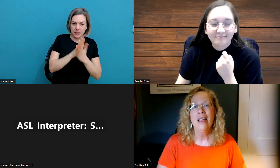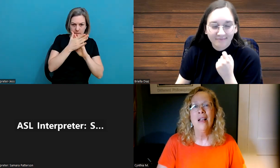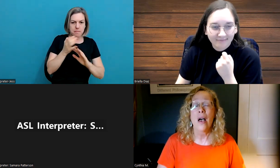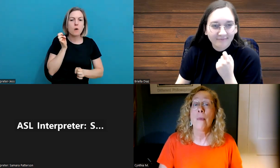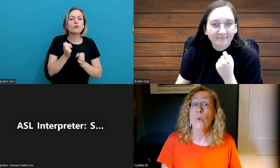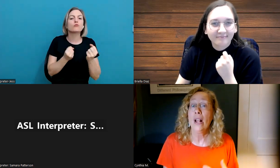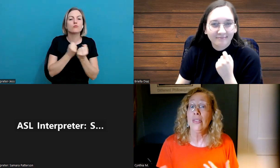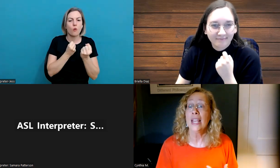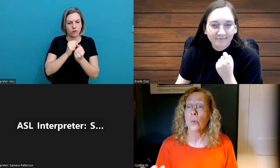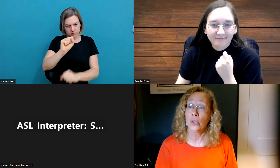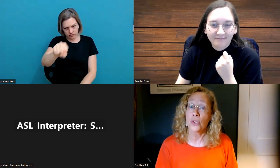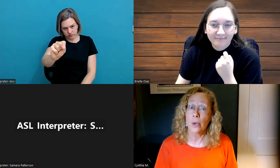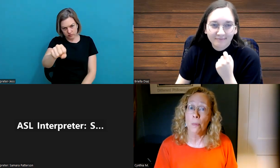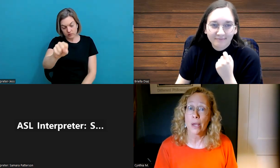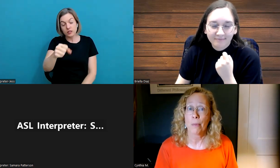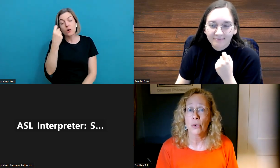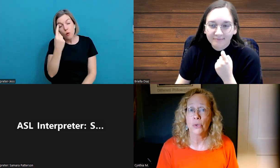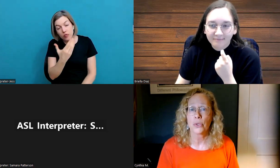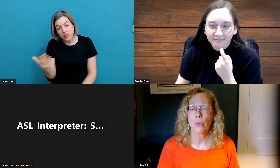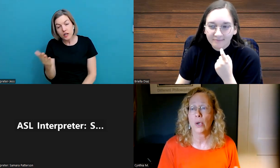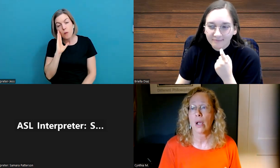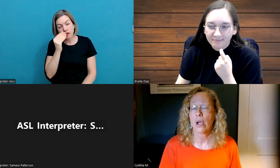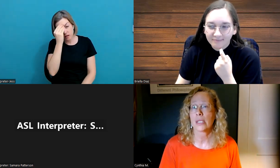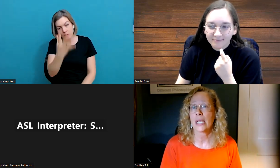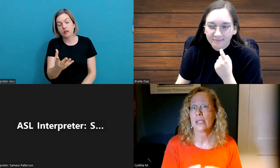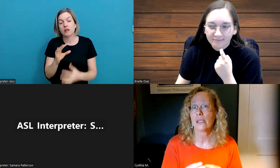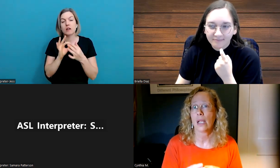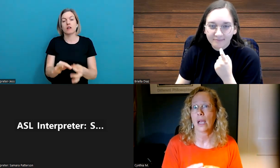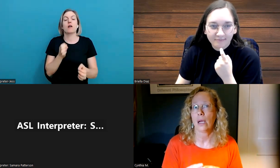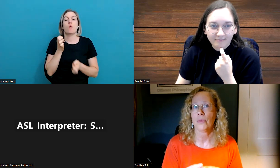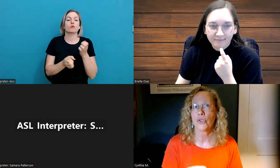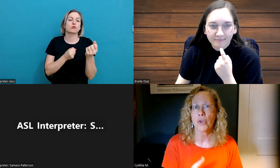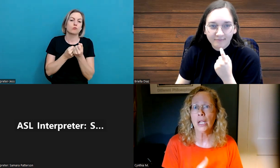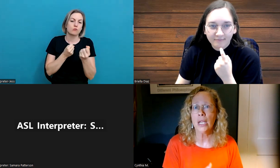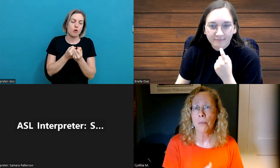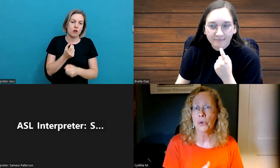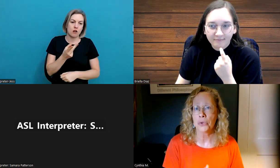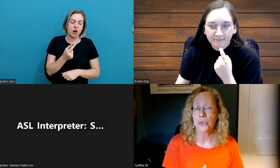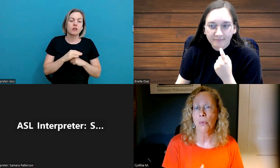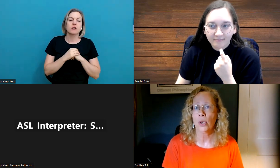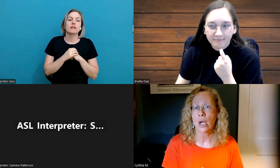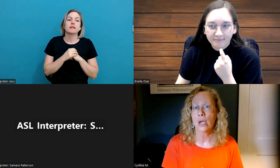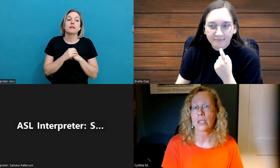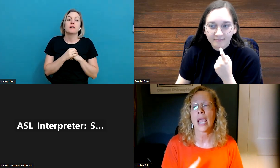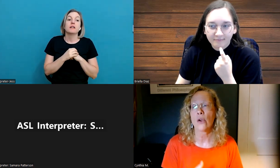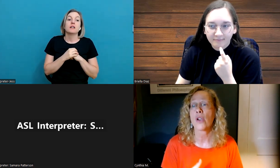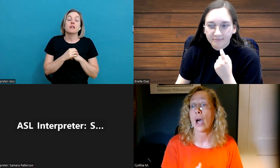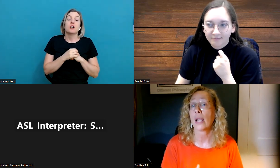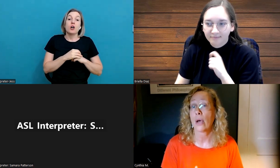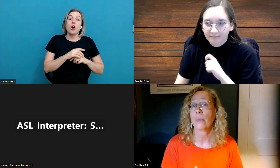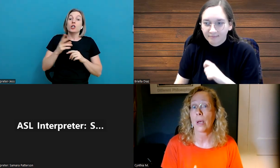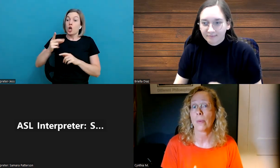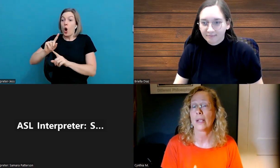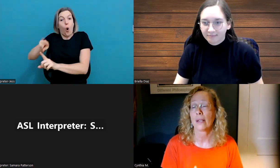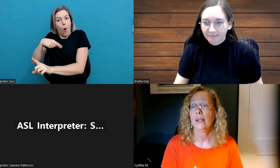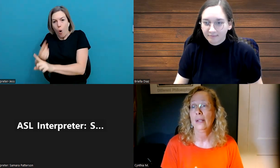well. One thing I will share about emotional support dogs is strictly emotional support dogs, they are not